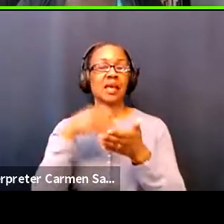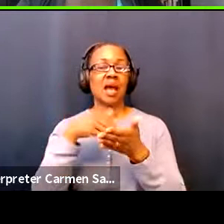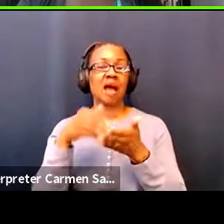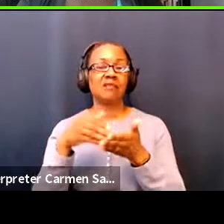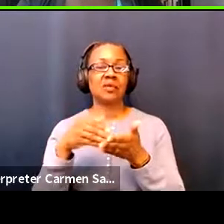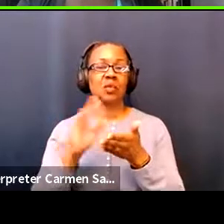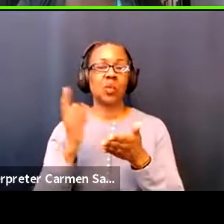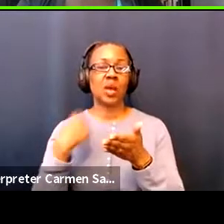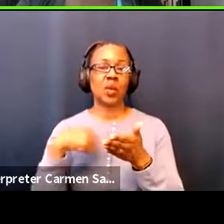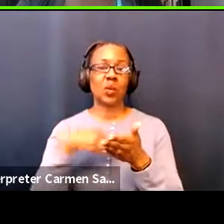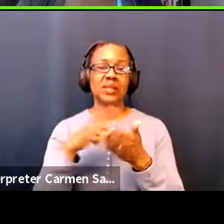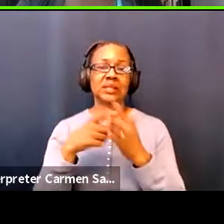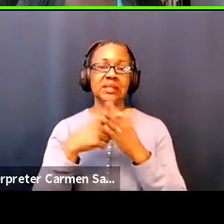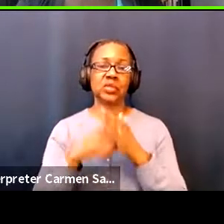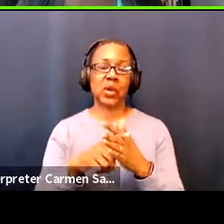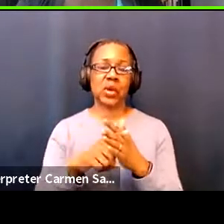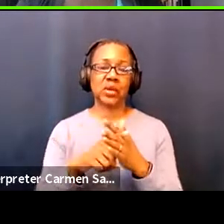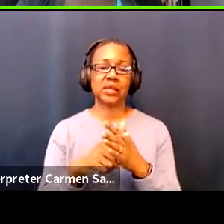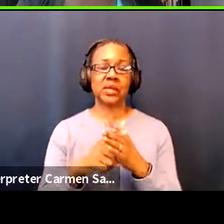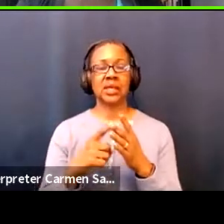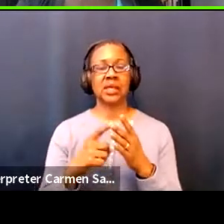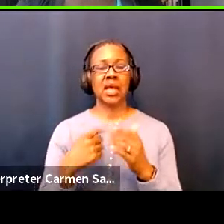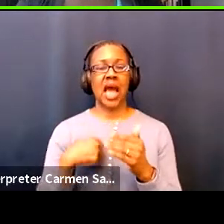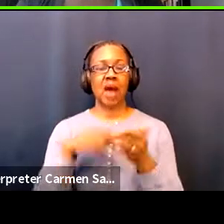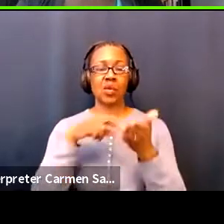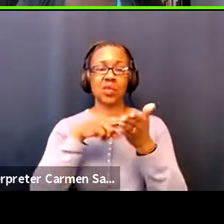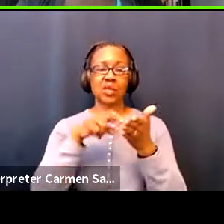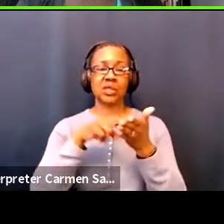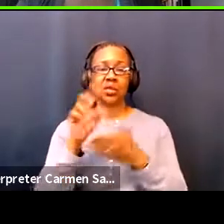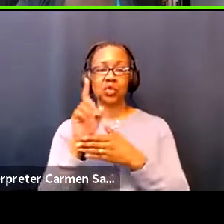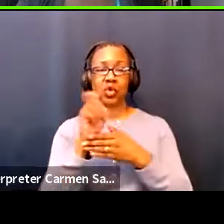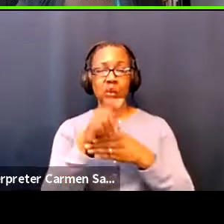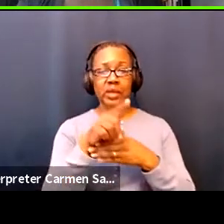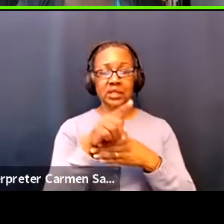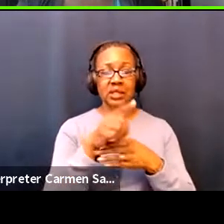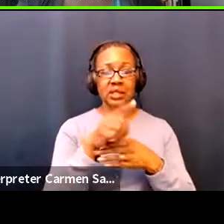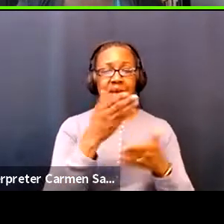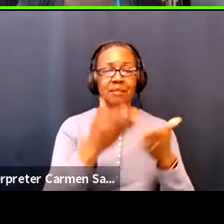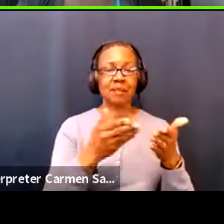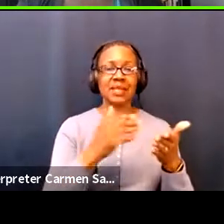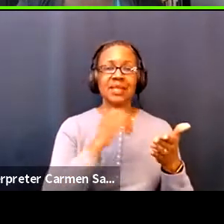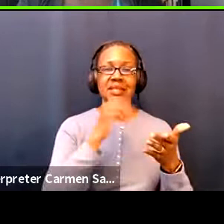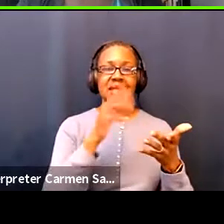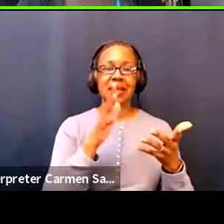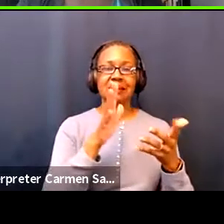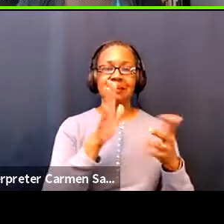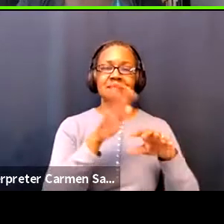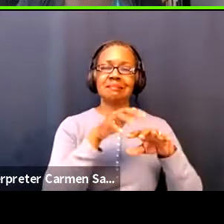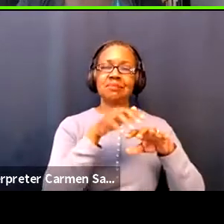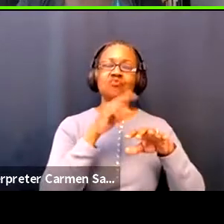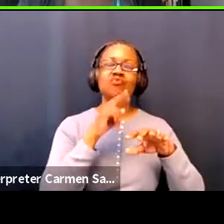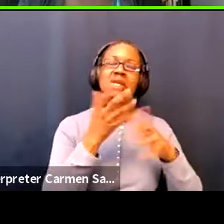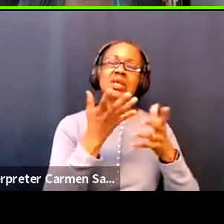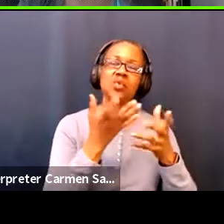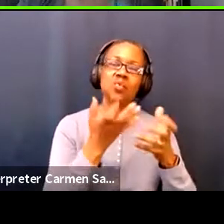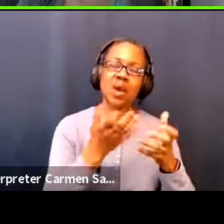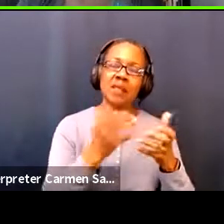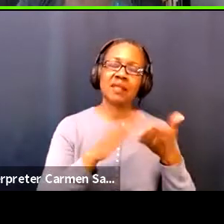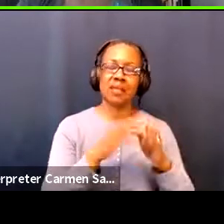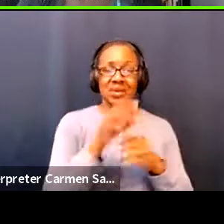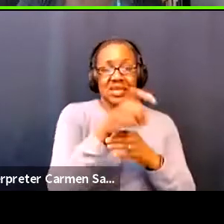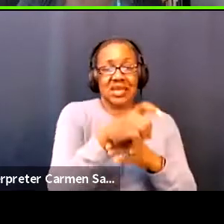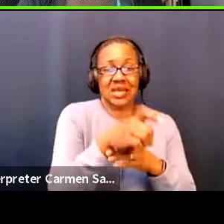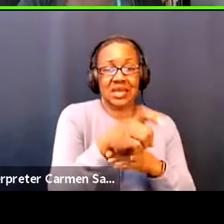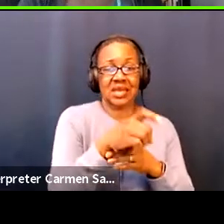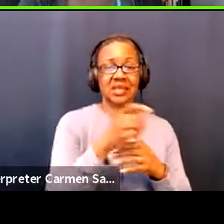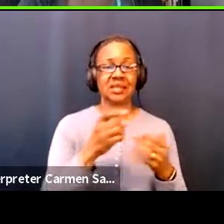we start our research questions, it might not be embedded in what the community need or various